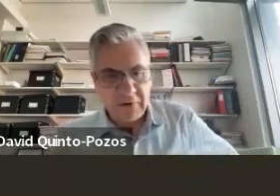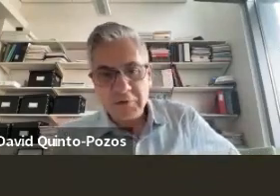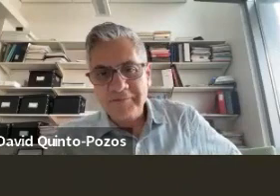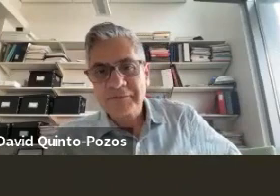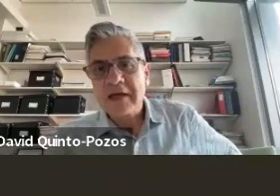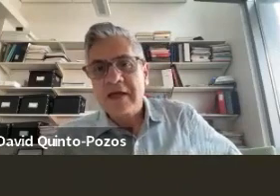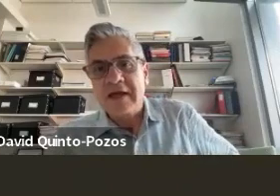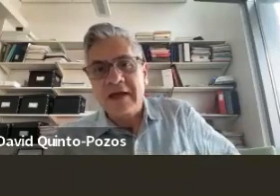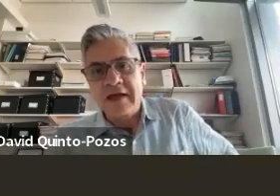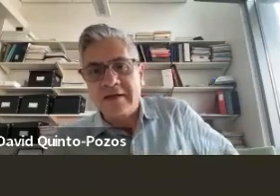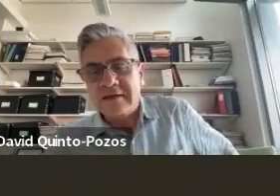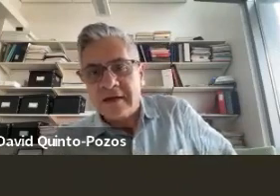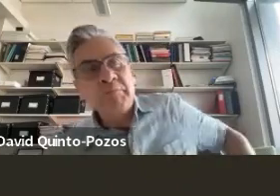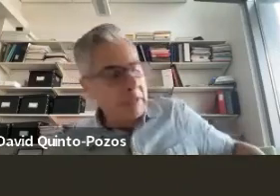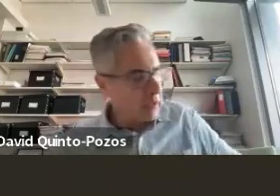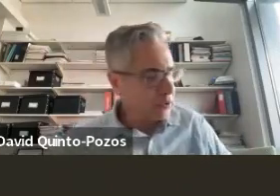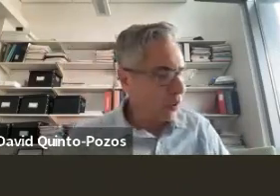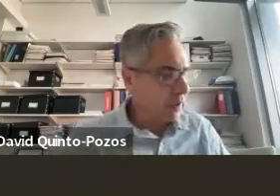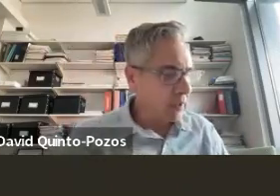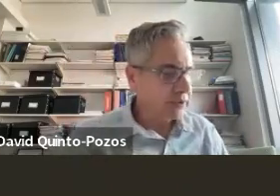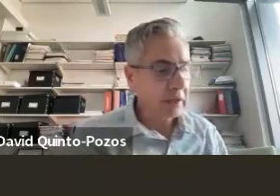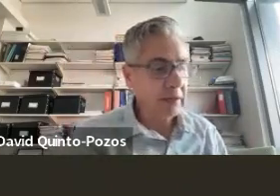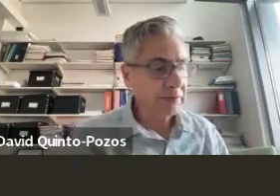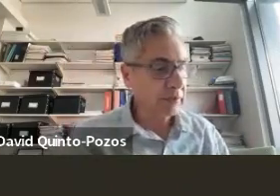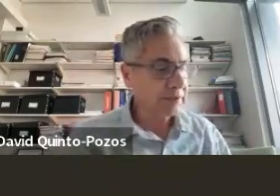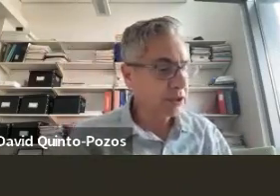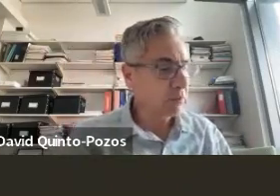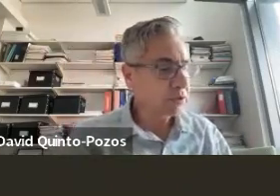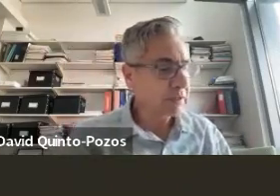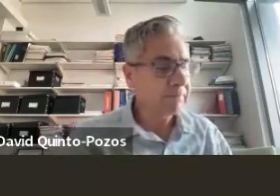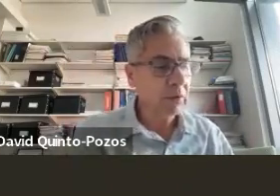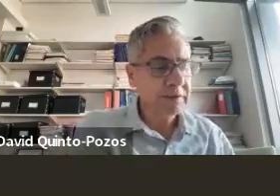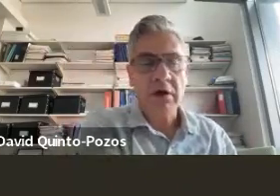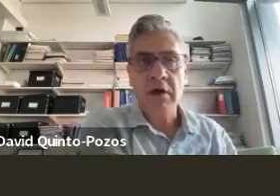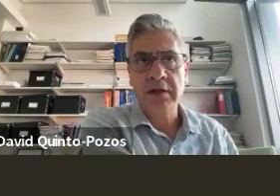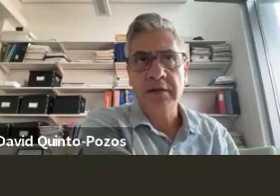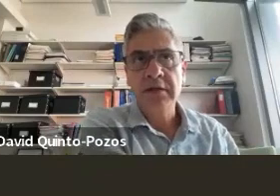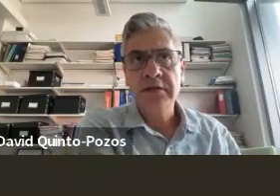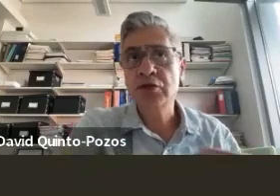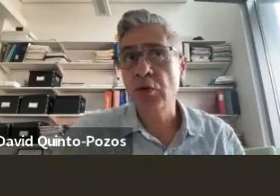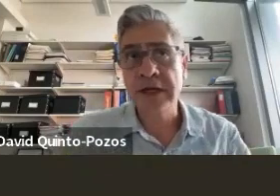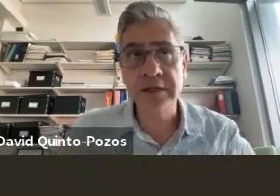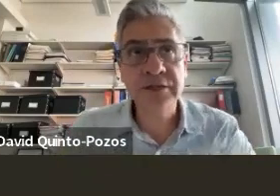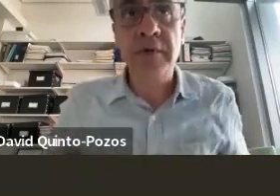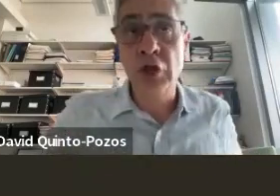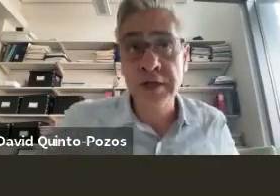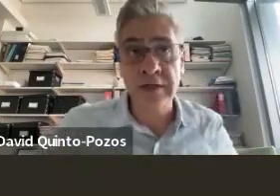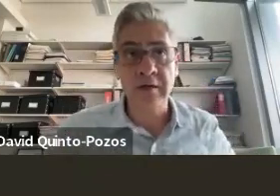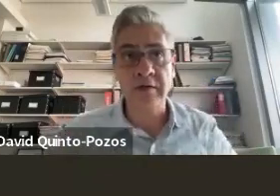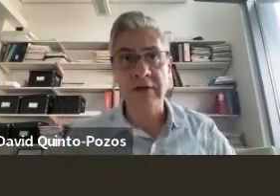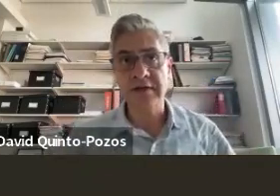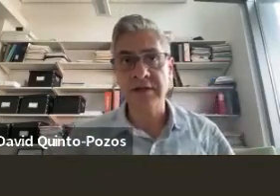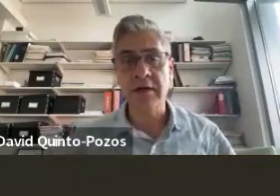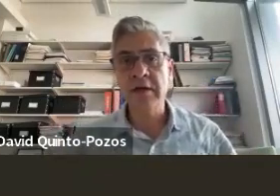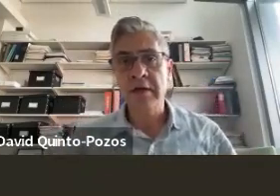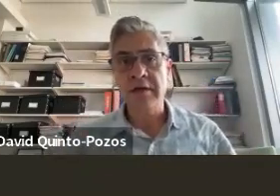my phone. But I also work on child language acquisition, mostly focused on school-aged learning